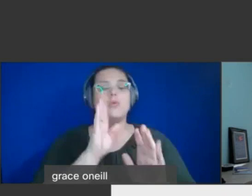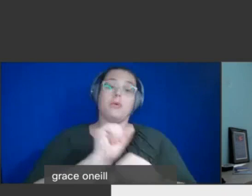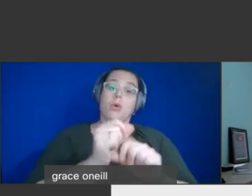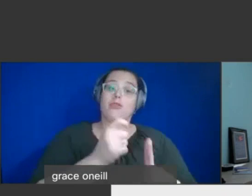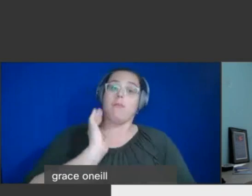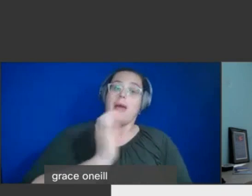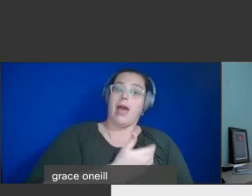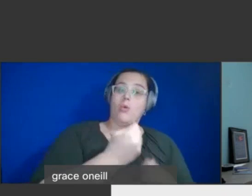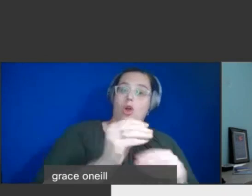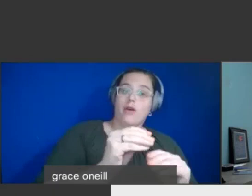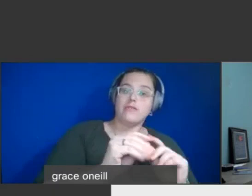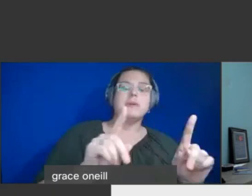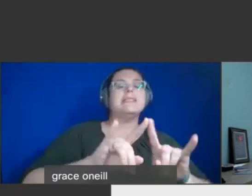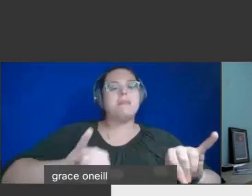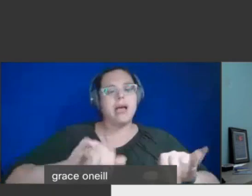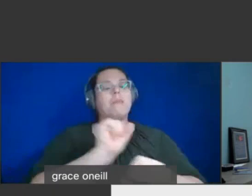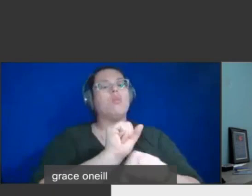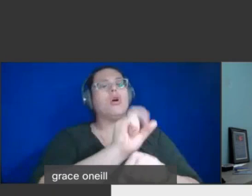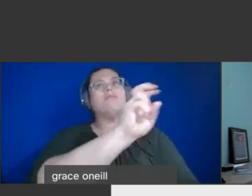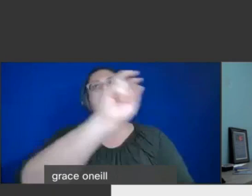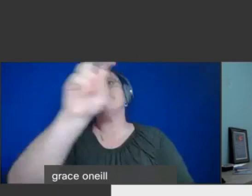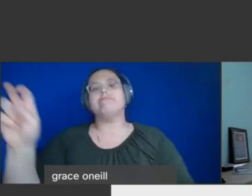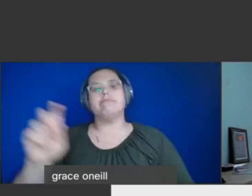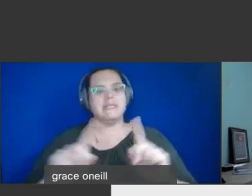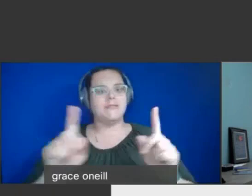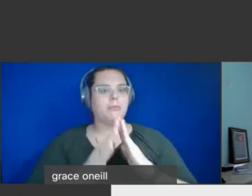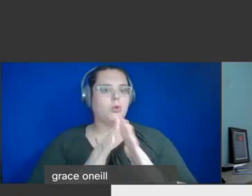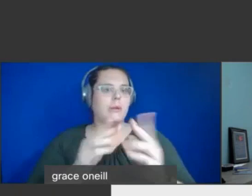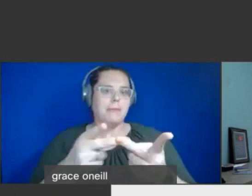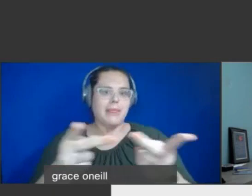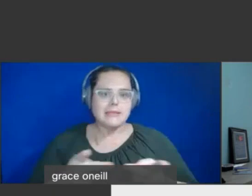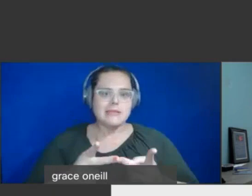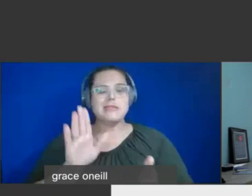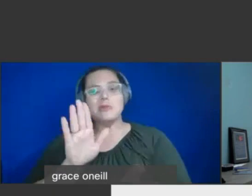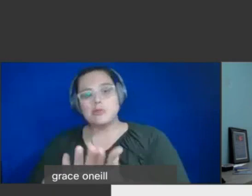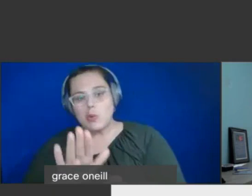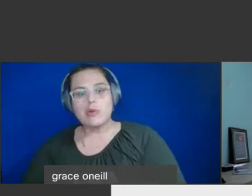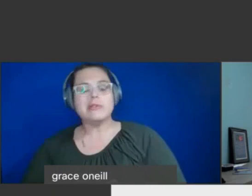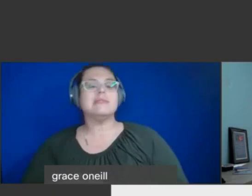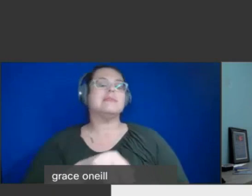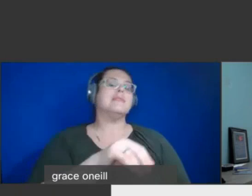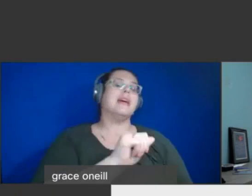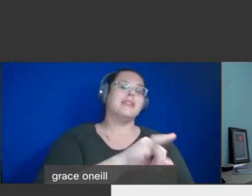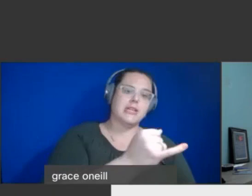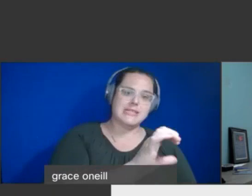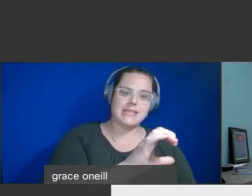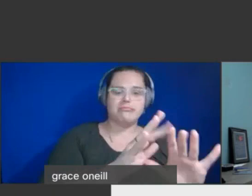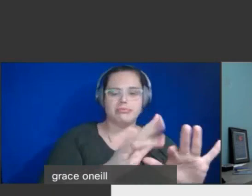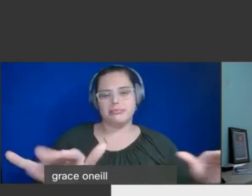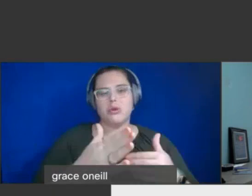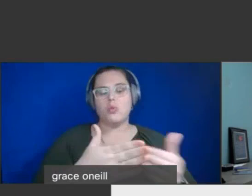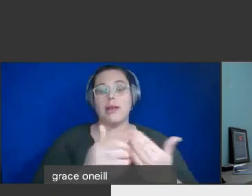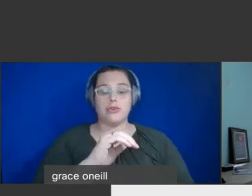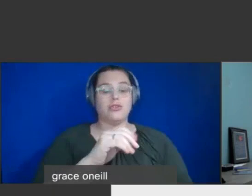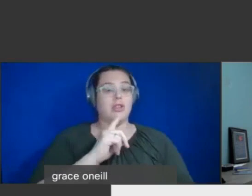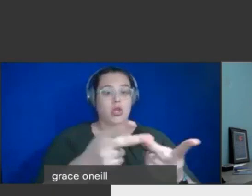they also work in a number of different community sites, including schools. They'll be following the policy of whatever location they're in regarding